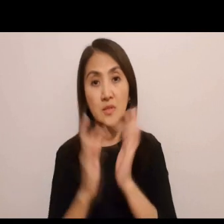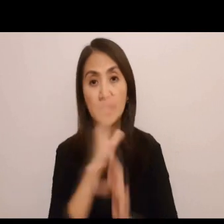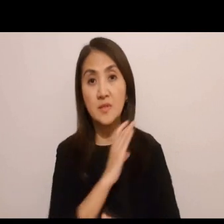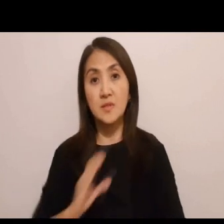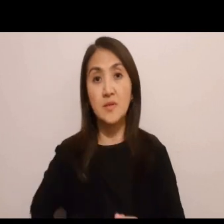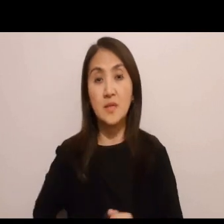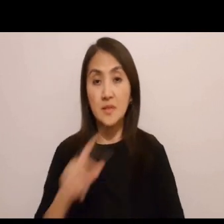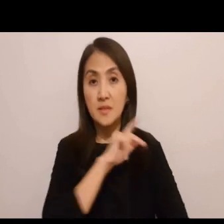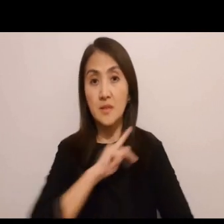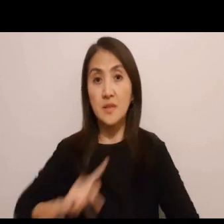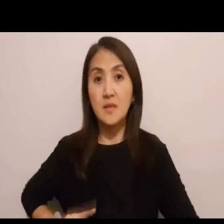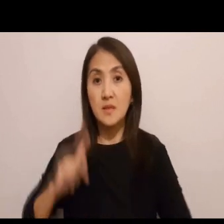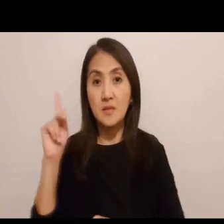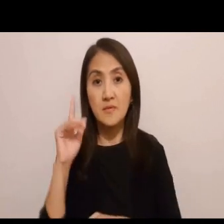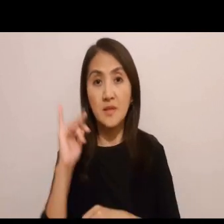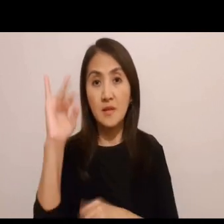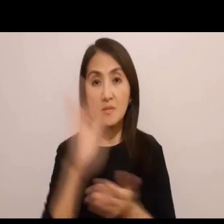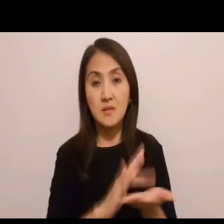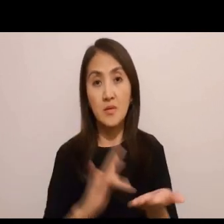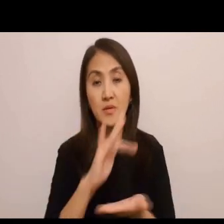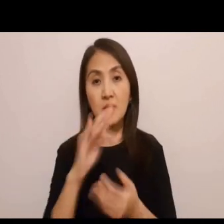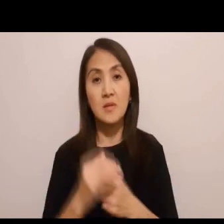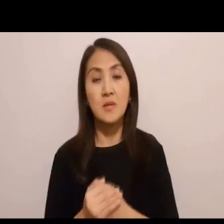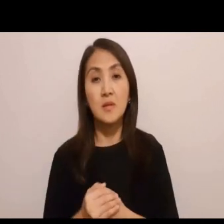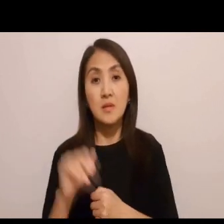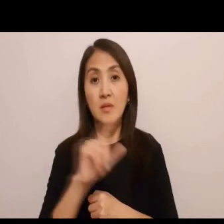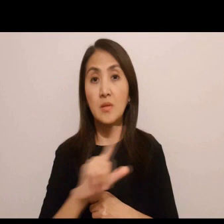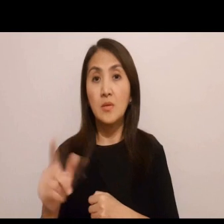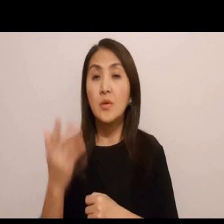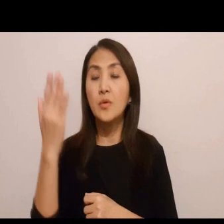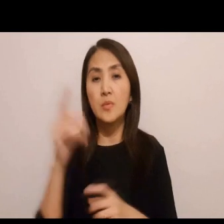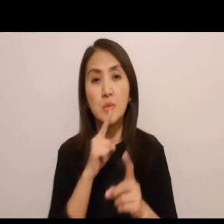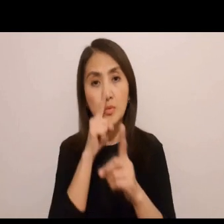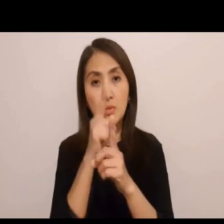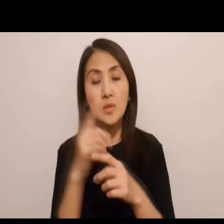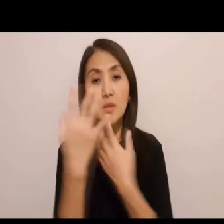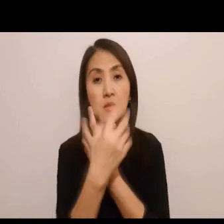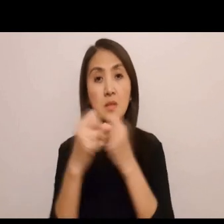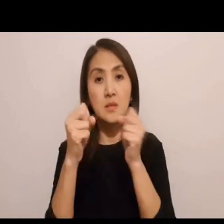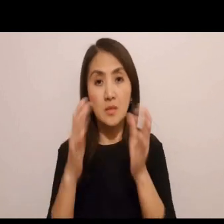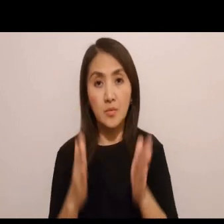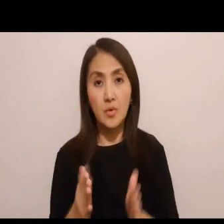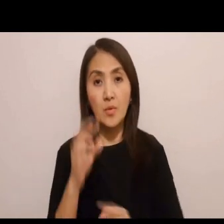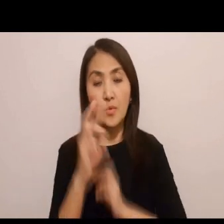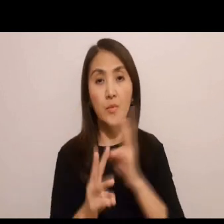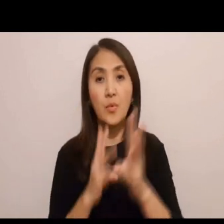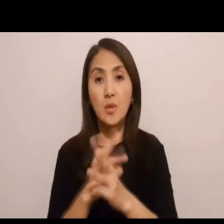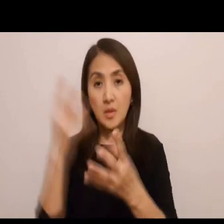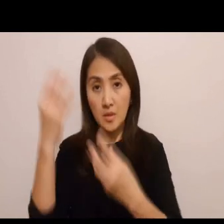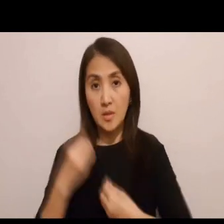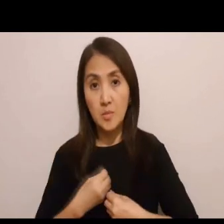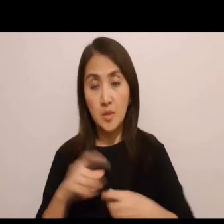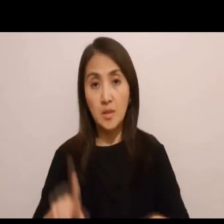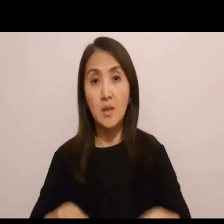Praise to you, Lord Jesus Christ, King of endless glory. Lord, you are truly the Savior of